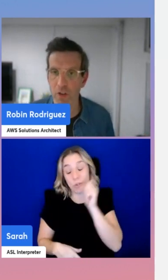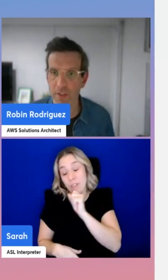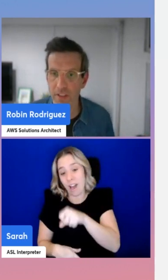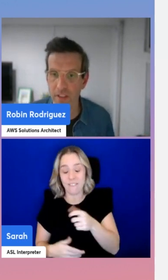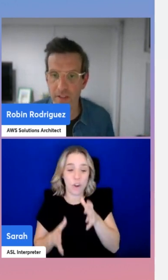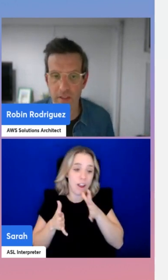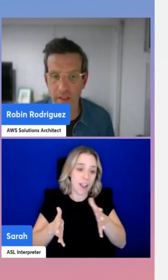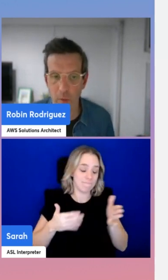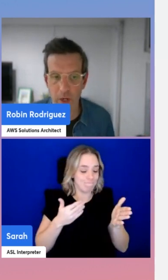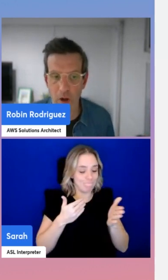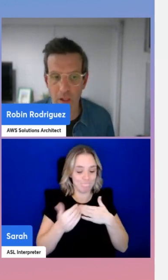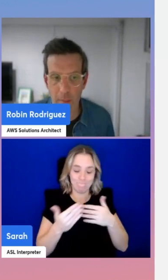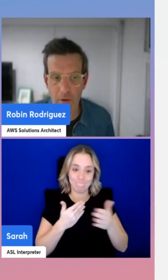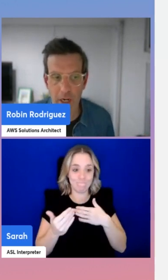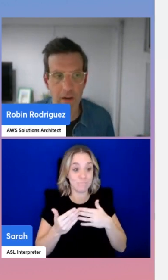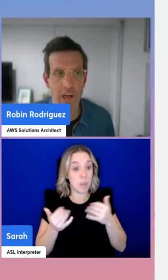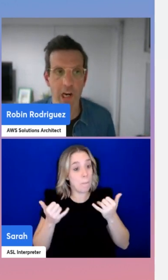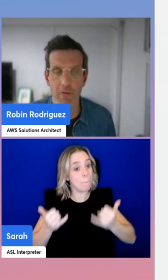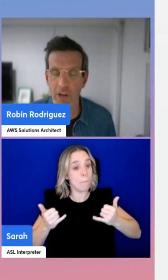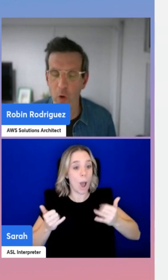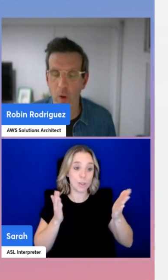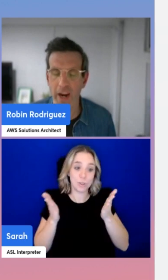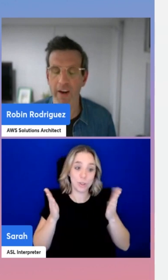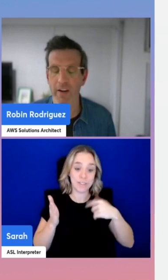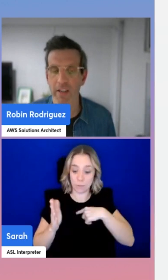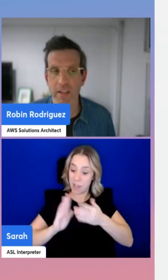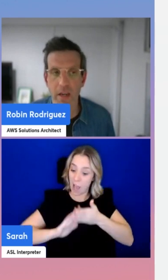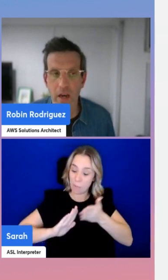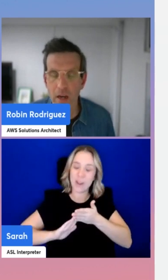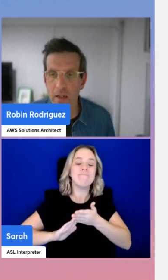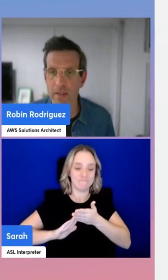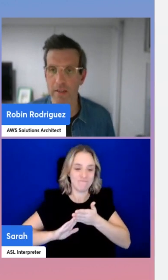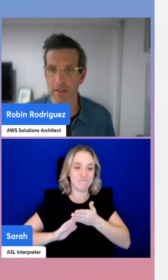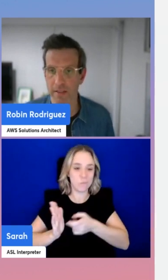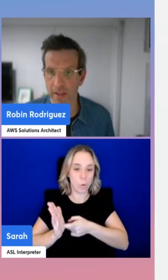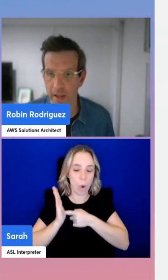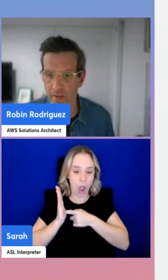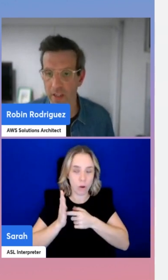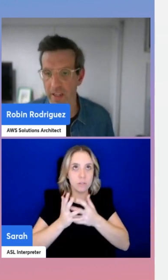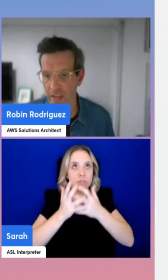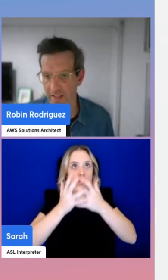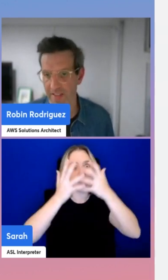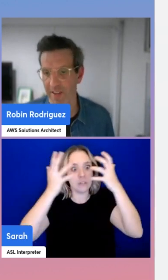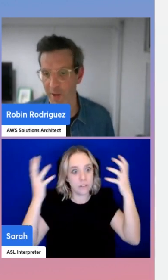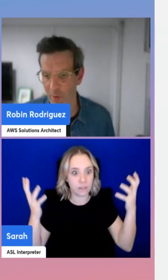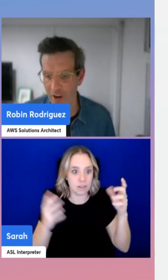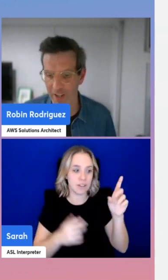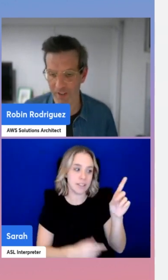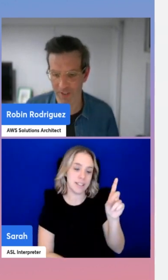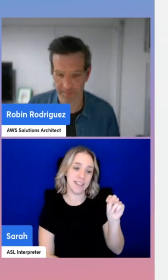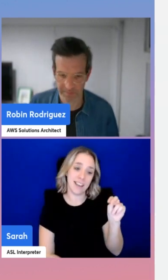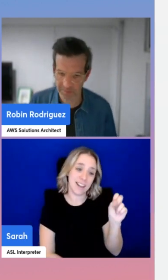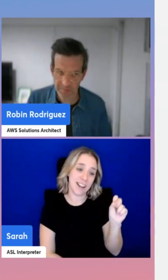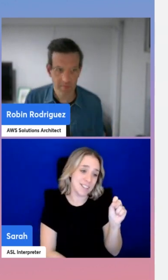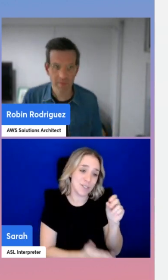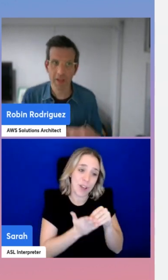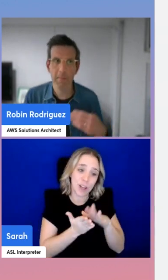modern services that we all operate require tons of DNS